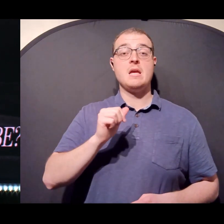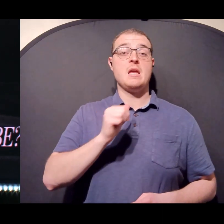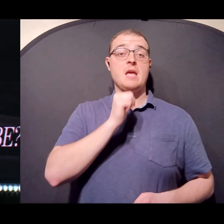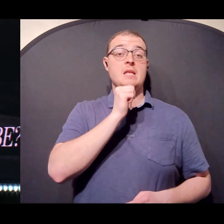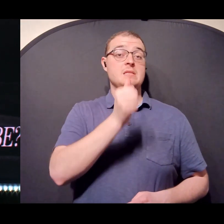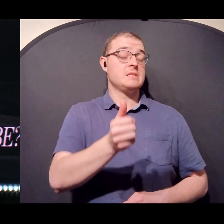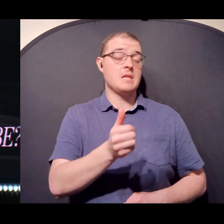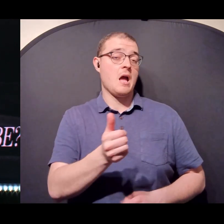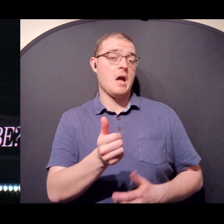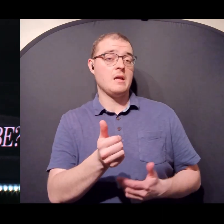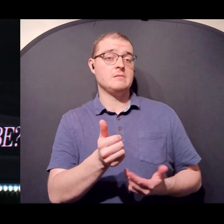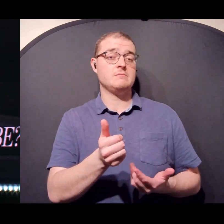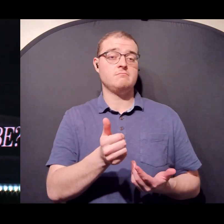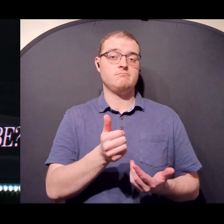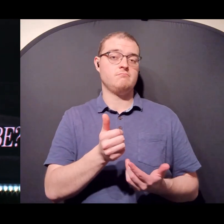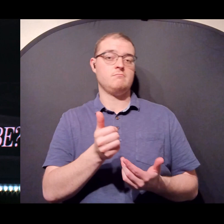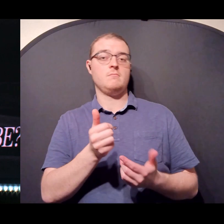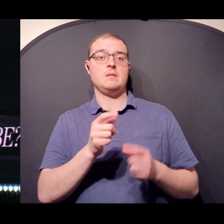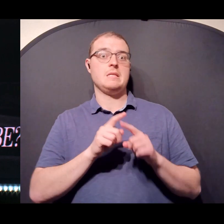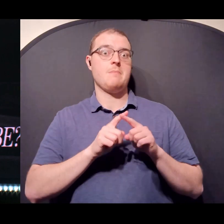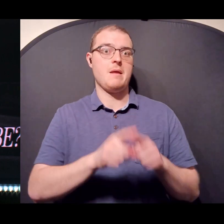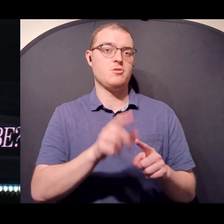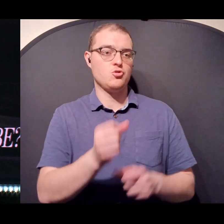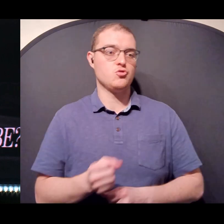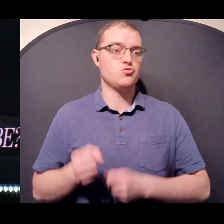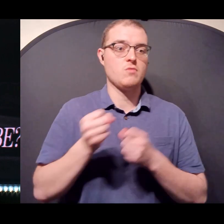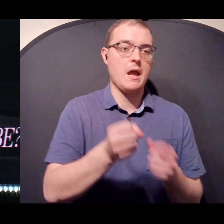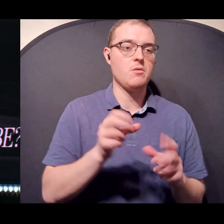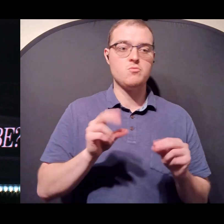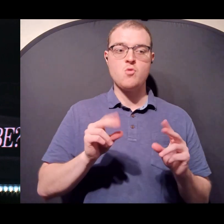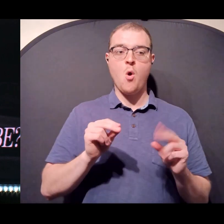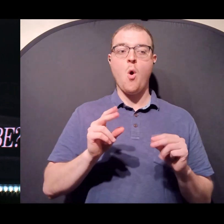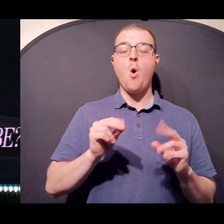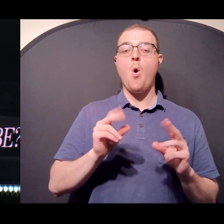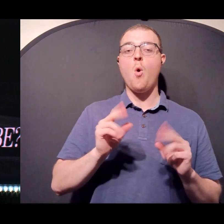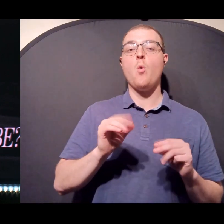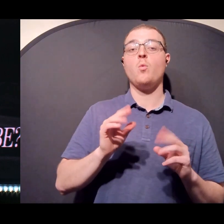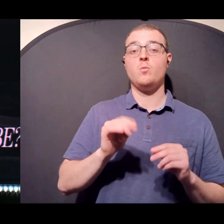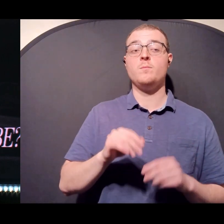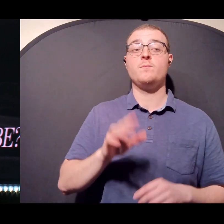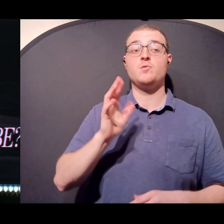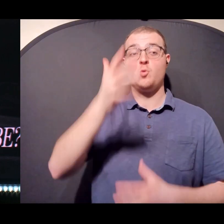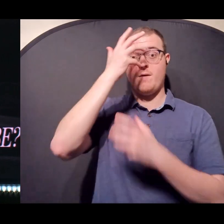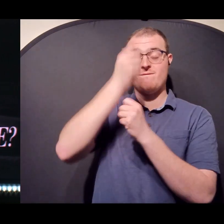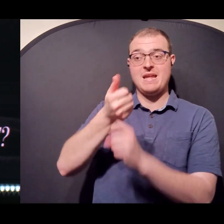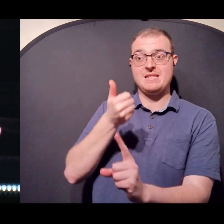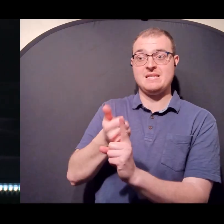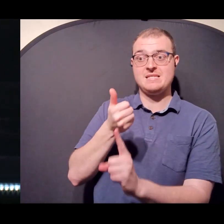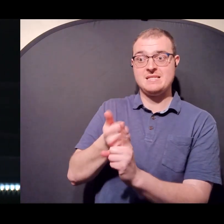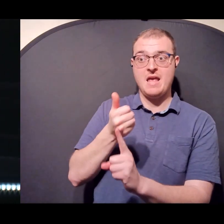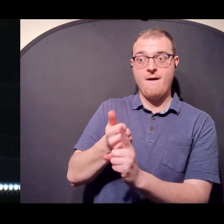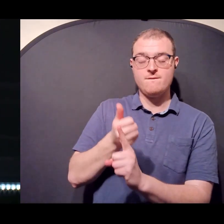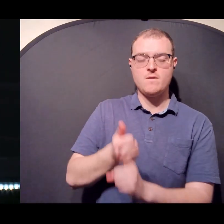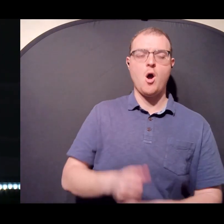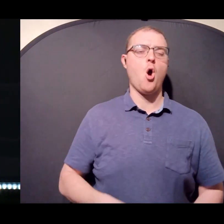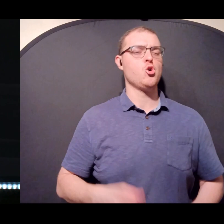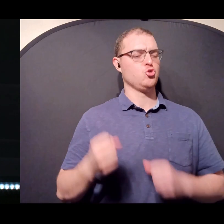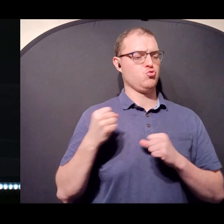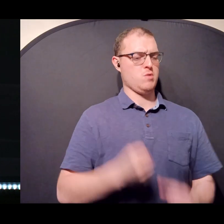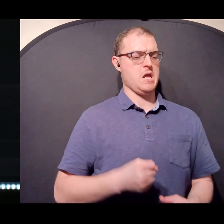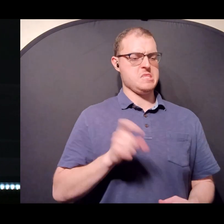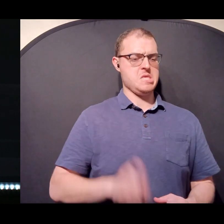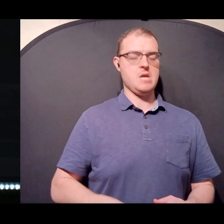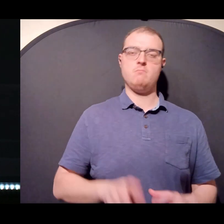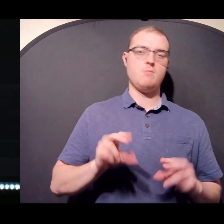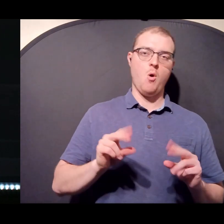faith, but it's the object of your faith that actually saves you. And so it's not the strength of me. I don't gotta, you just gotta believe in